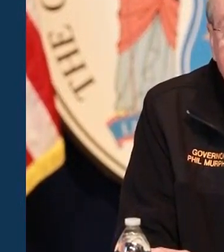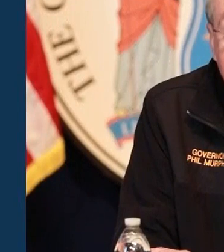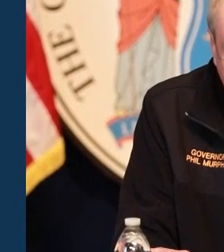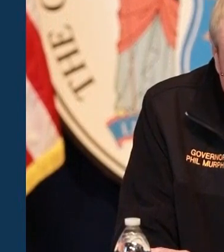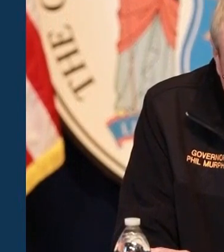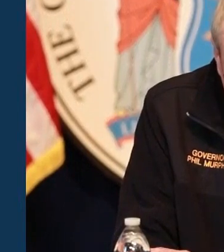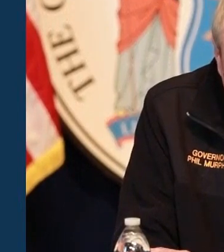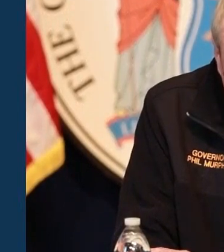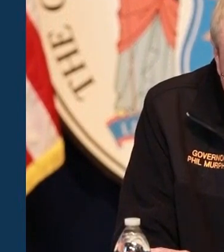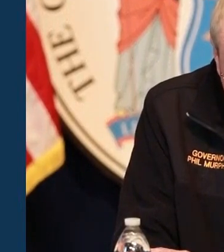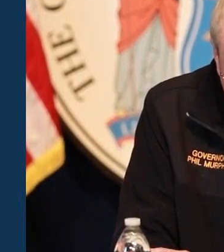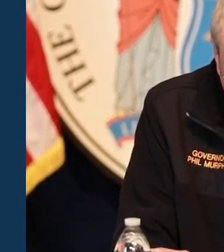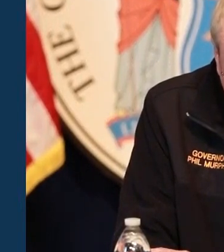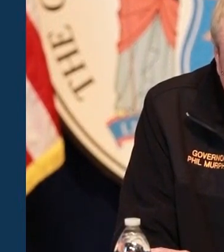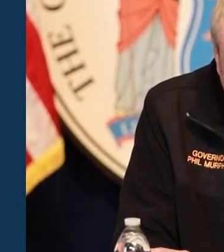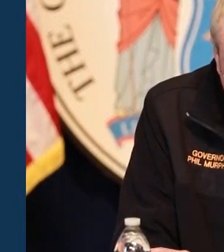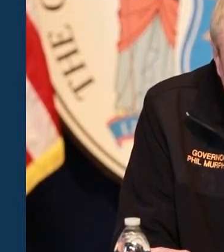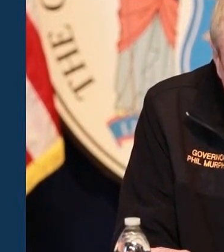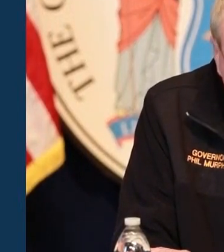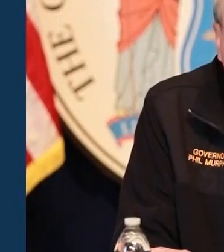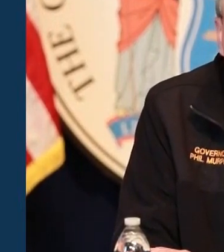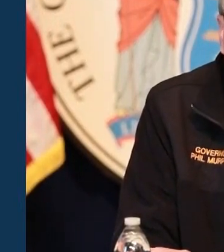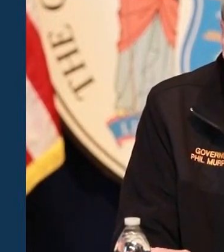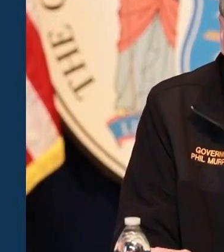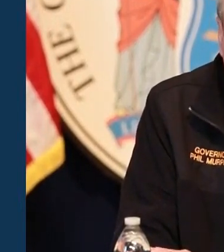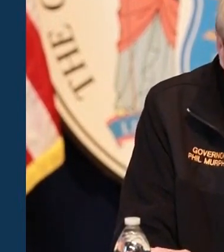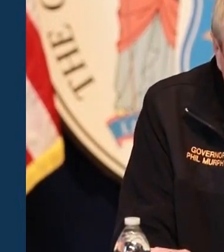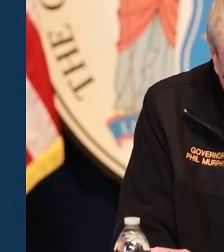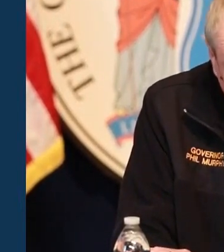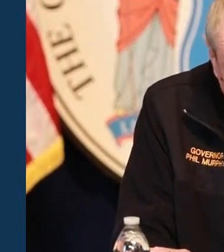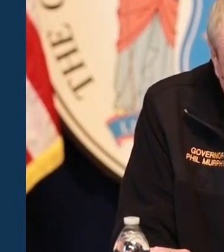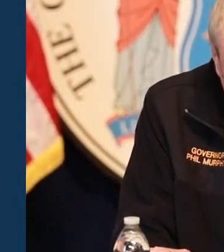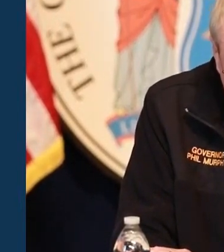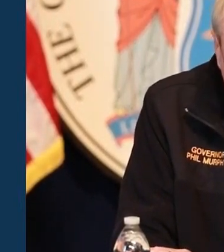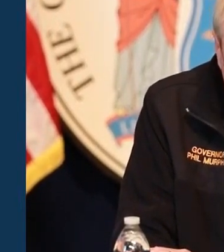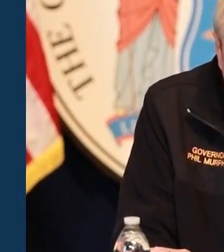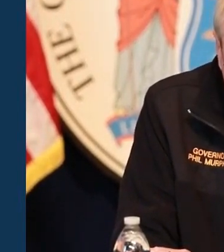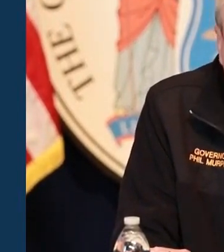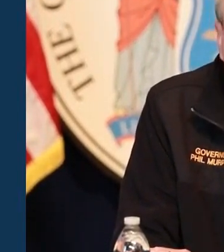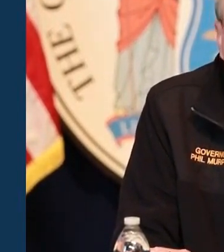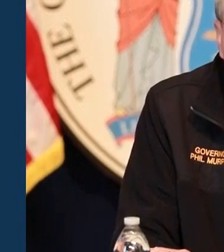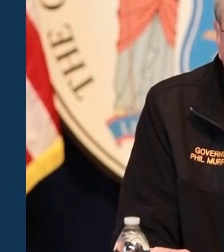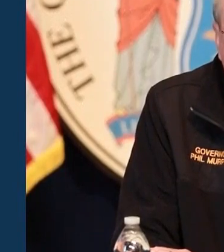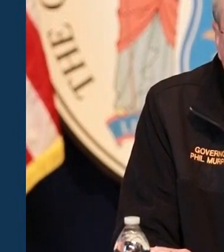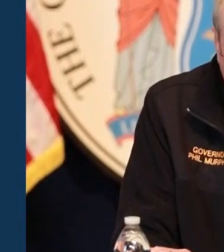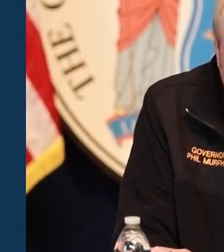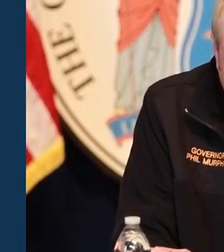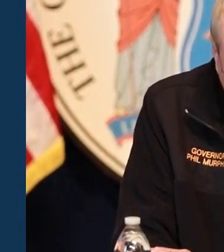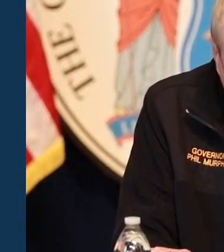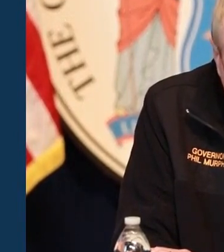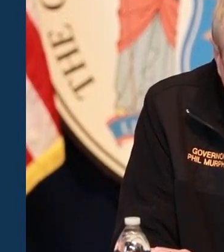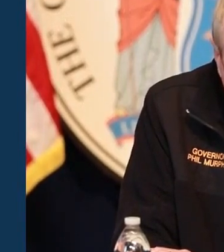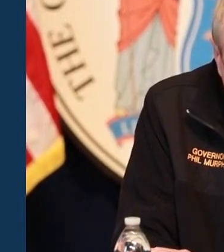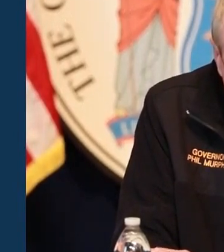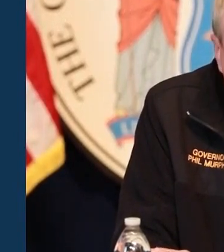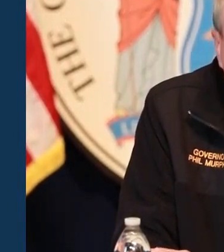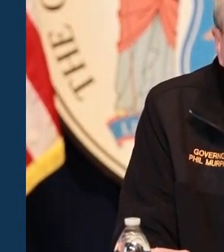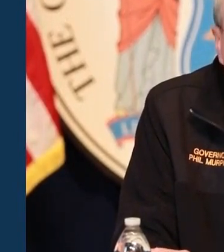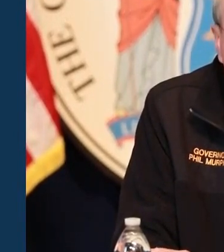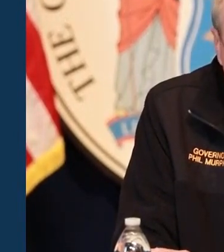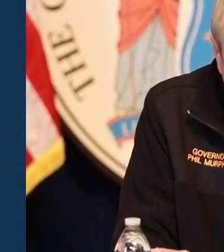life and in their family-owned business, Emergency Pest Control. She is remembered for her tremendous generosity of